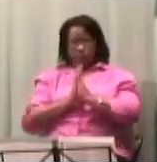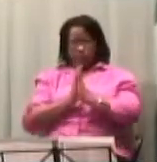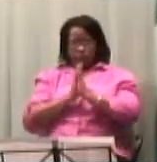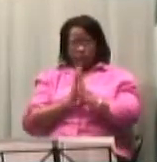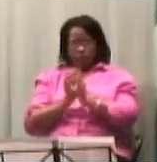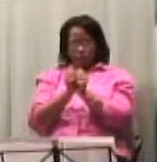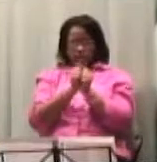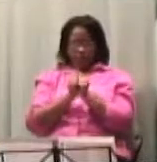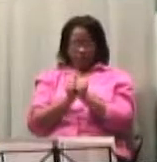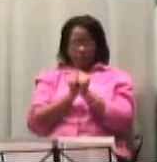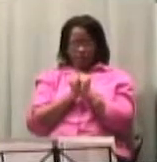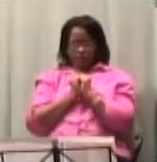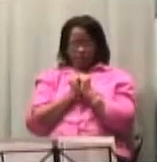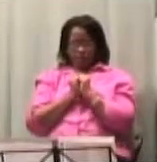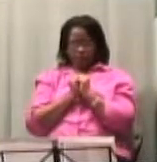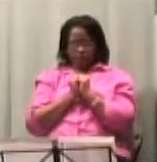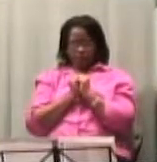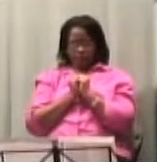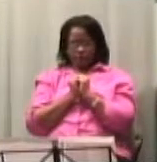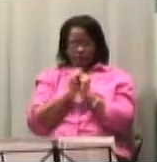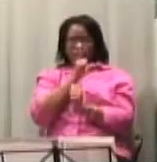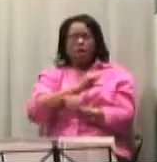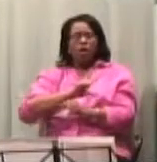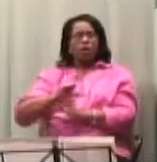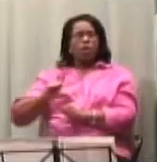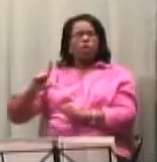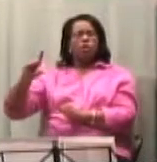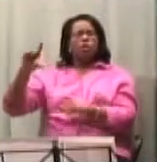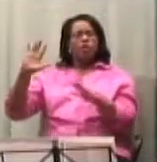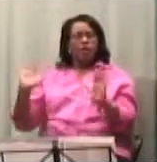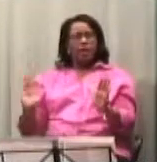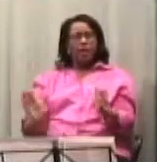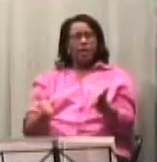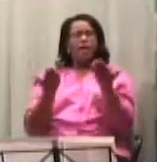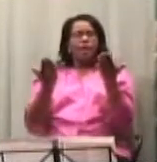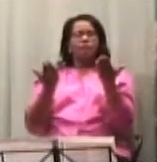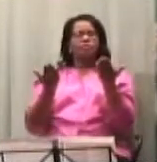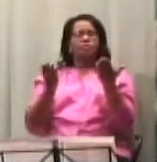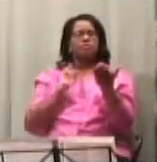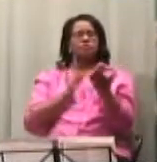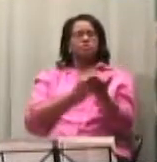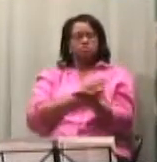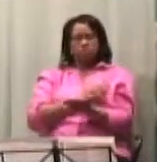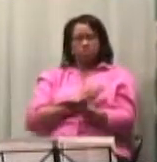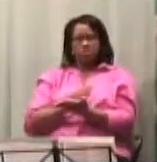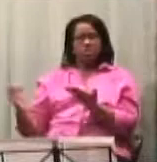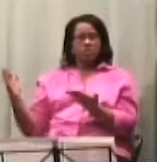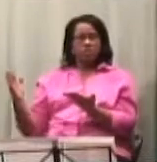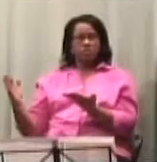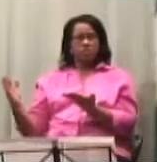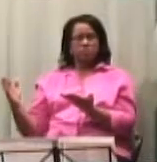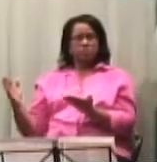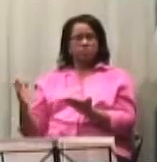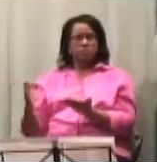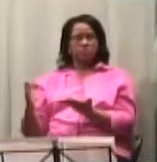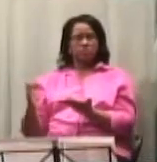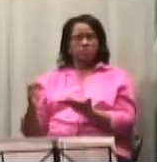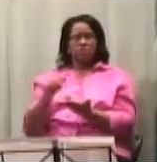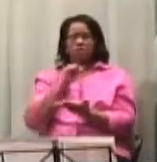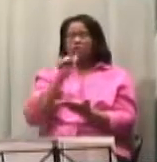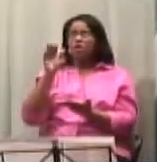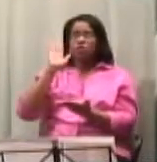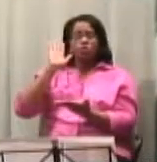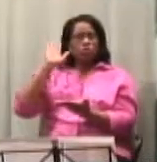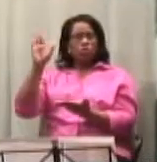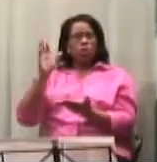together the Lord. Lord, help us to reject what is contrary